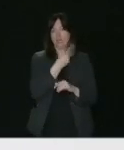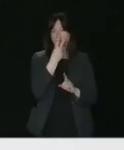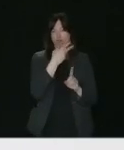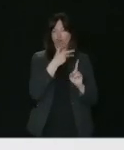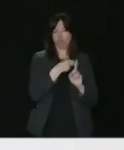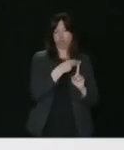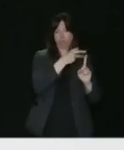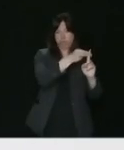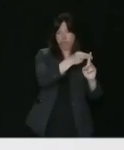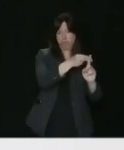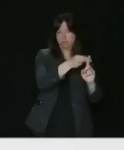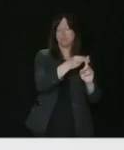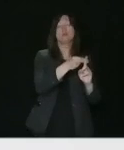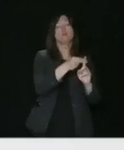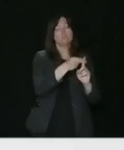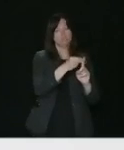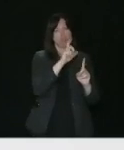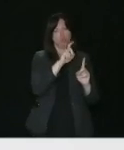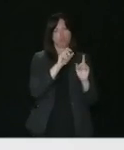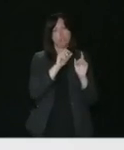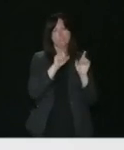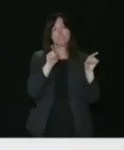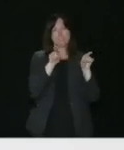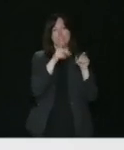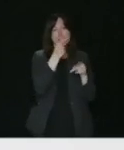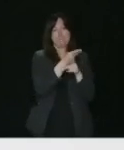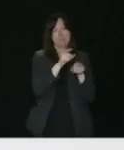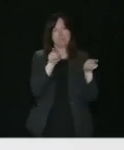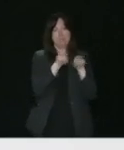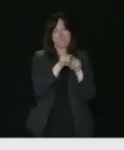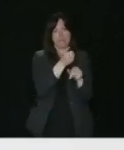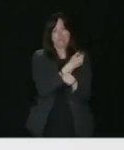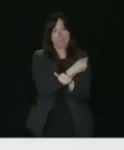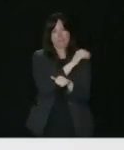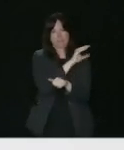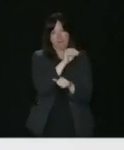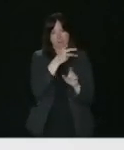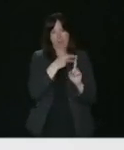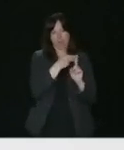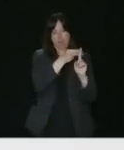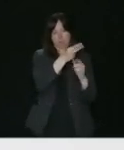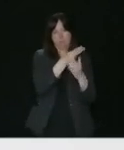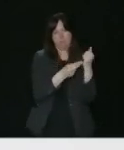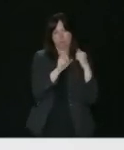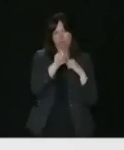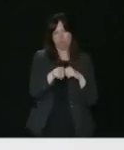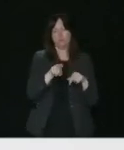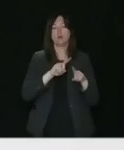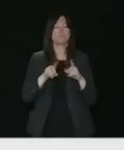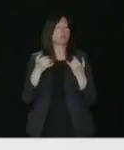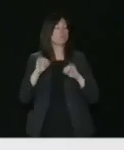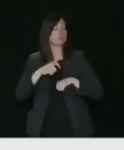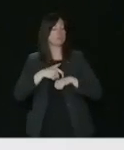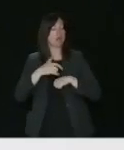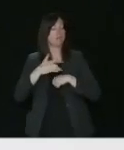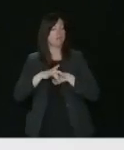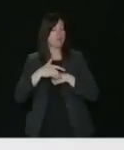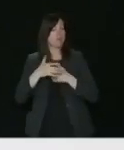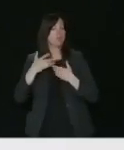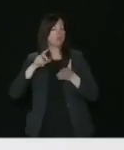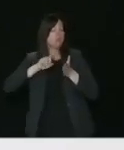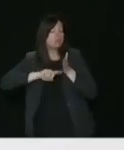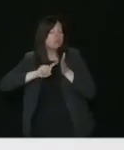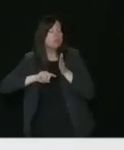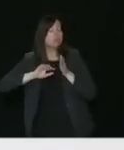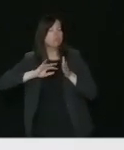certain vaccine, it's obviously better to continue and have your second dose with that same vaccine. But there is some time, and we're all looking